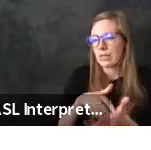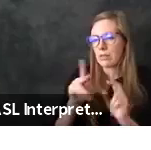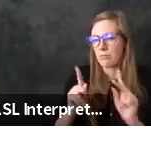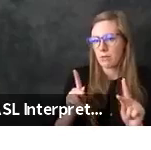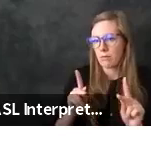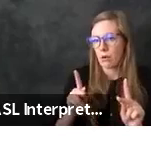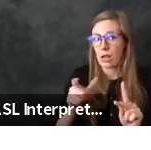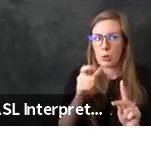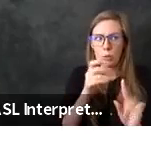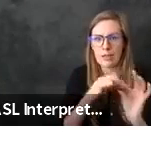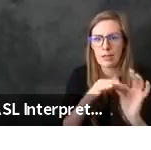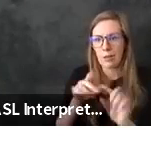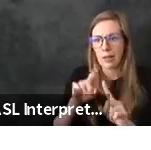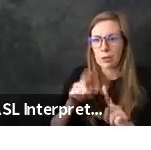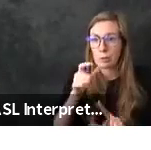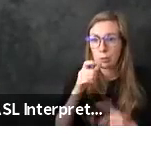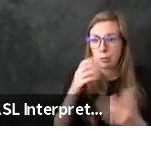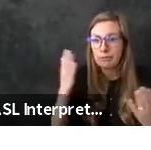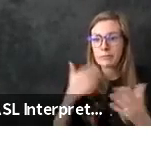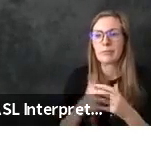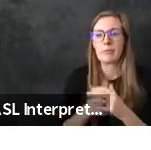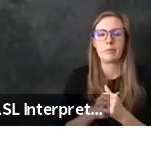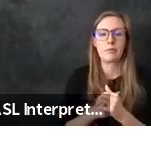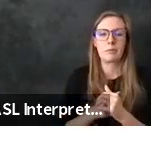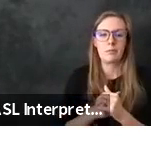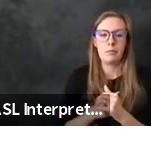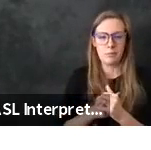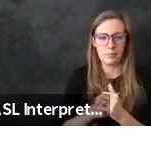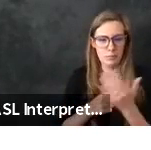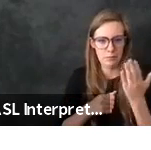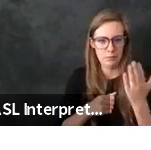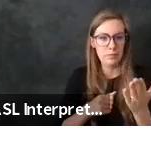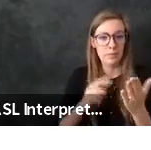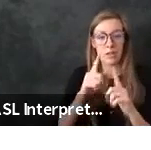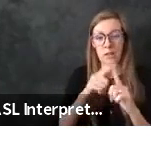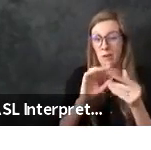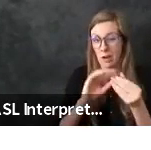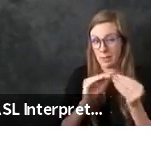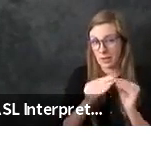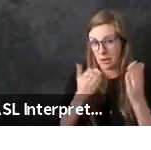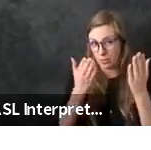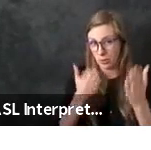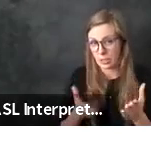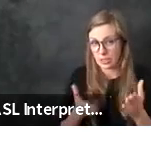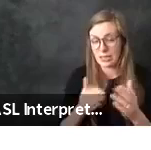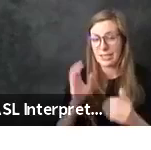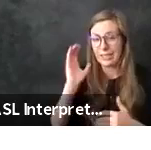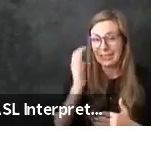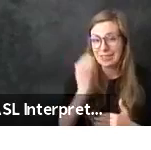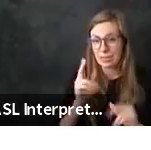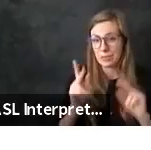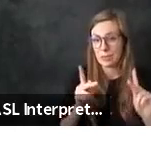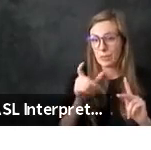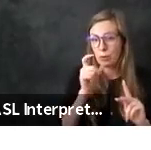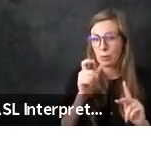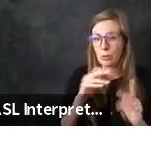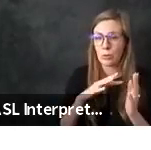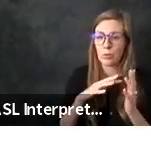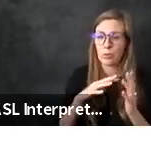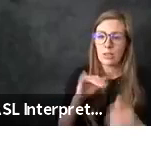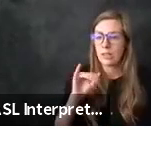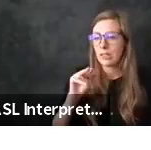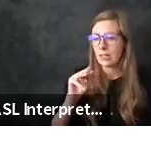to. So it looks from the data that people who are severely